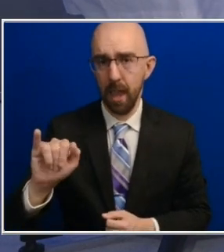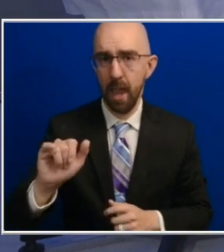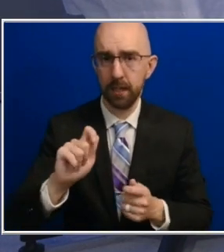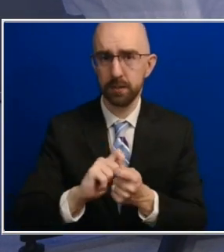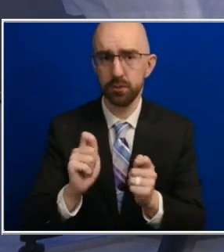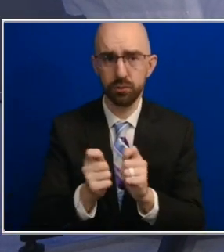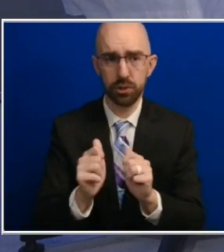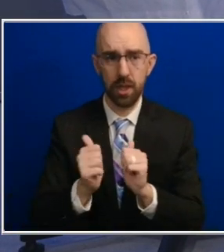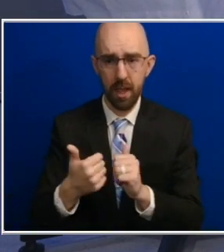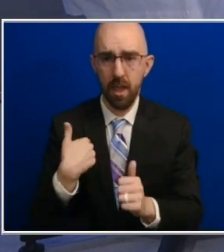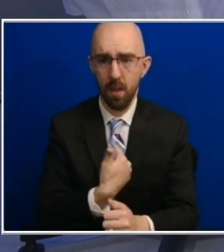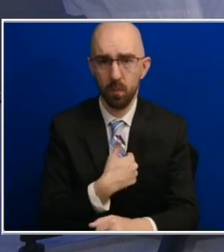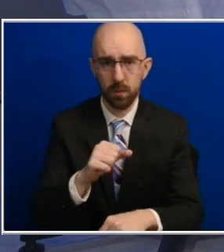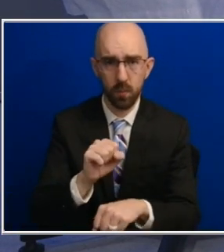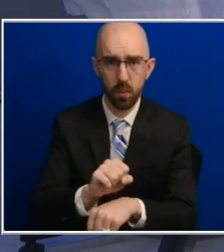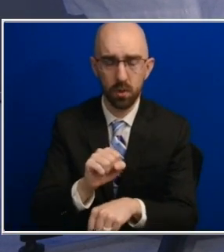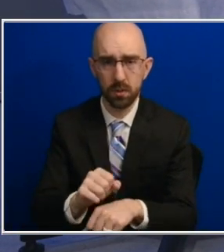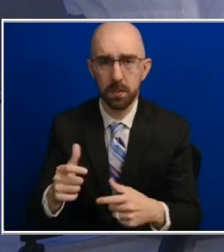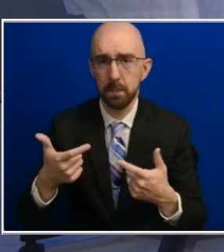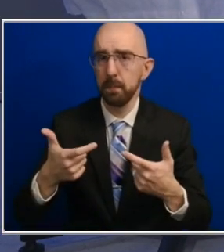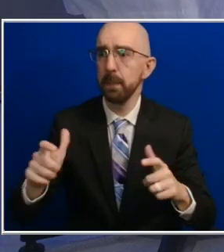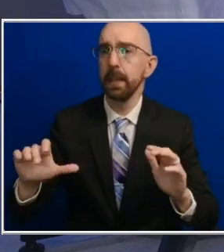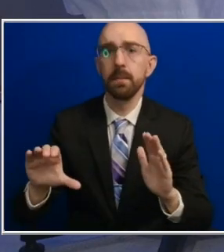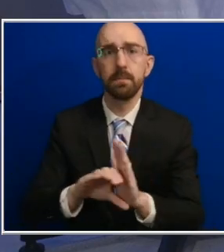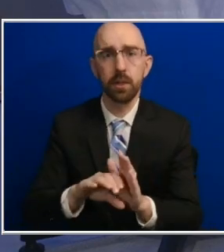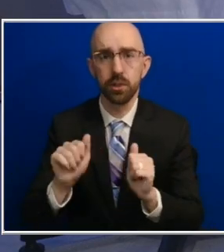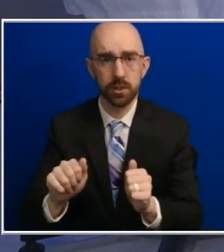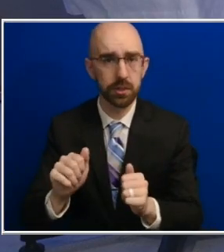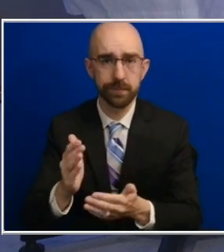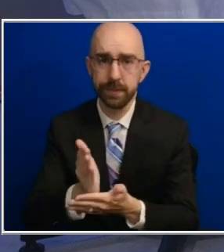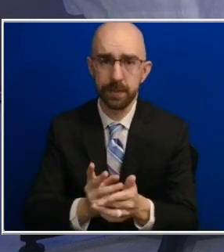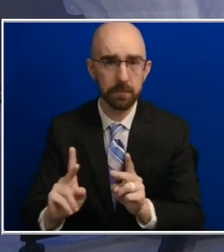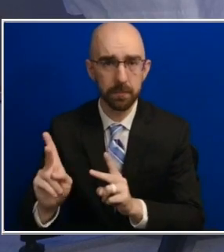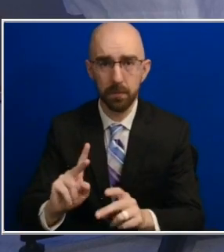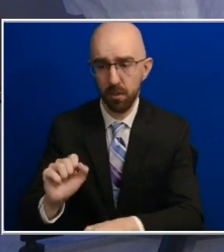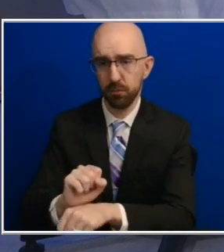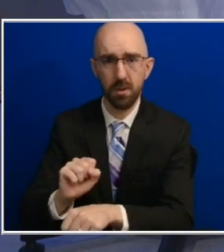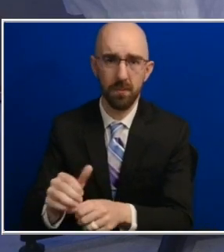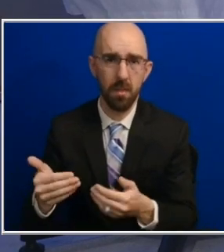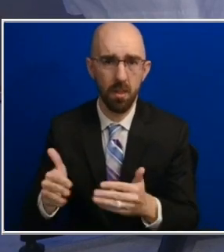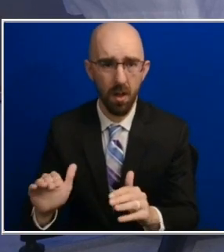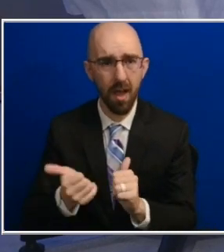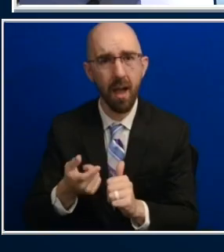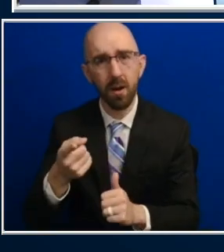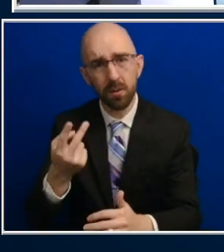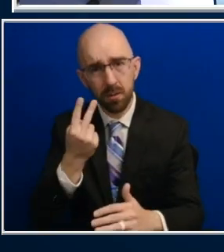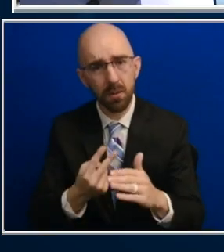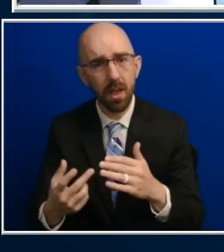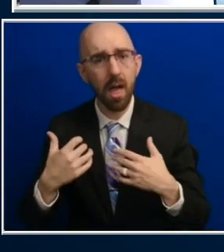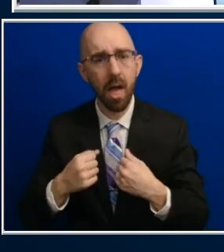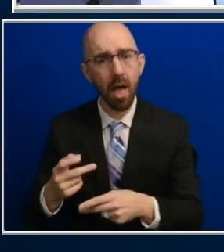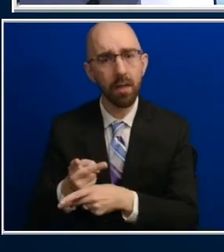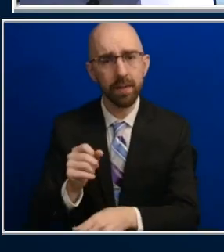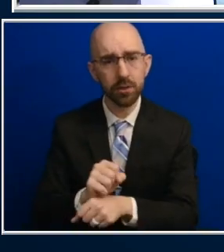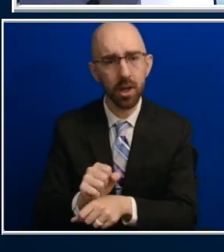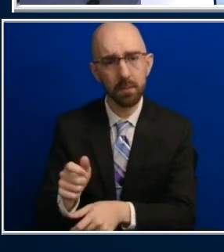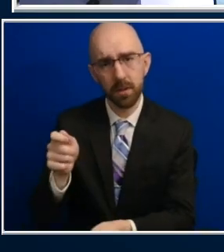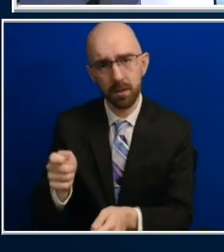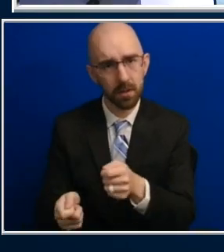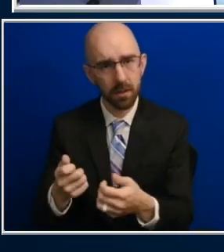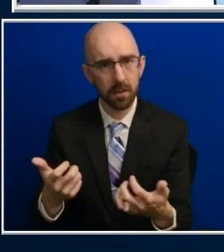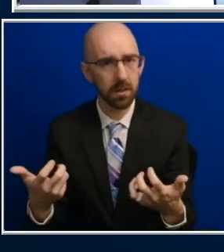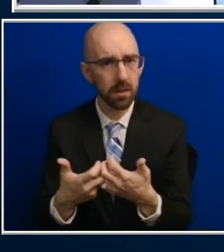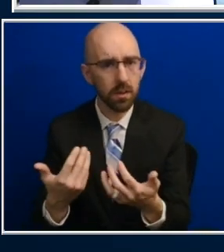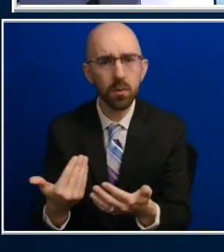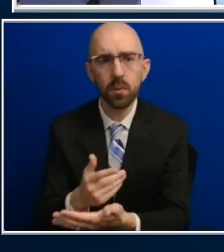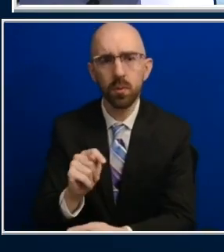we work. So big picture, it could put some people out of work. How do you see healthcare jobs adapting to these new tools? It's a great question,